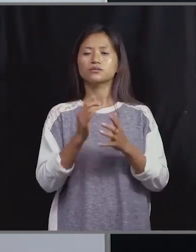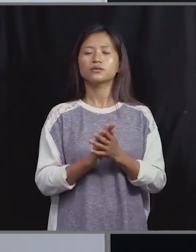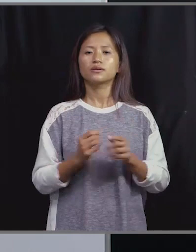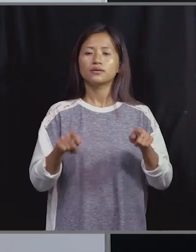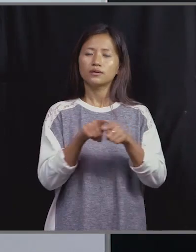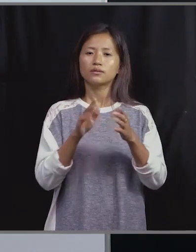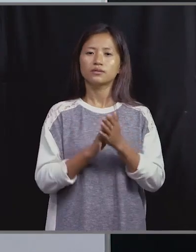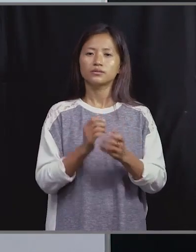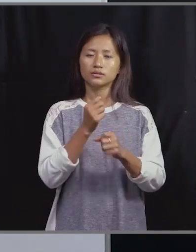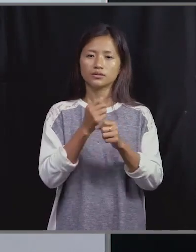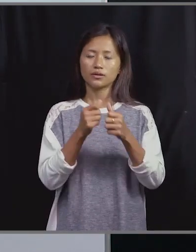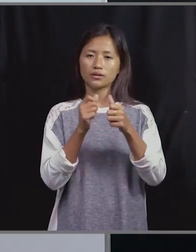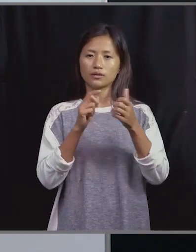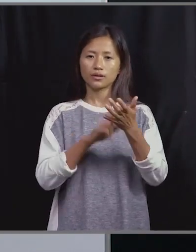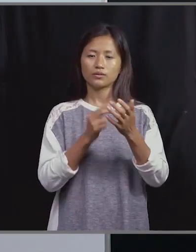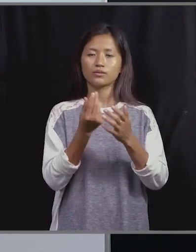and Ganu.